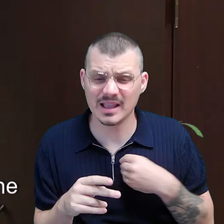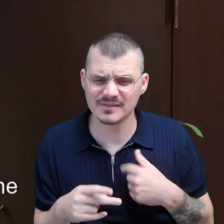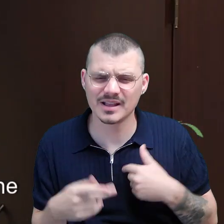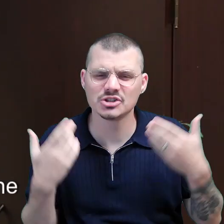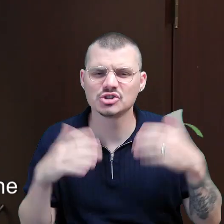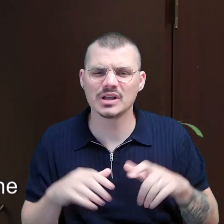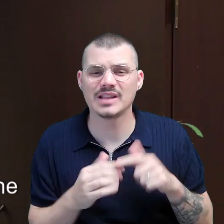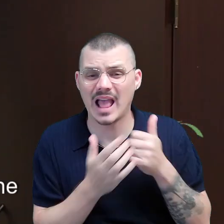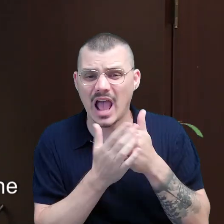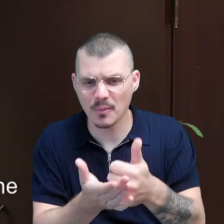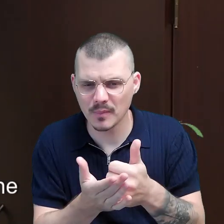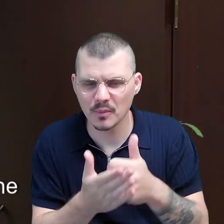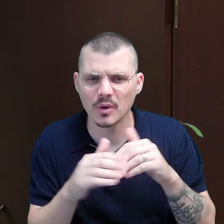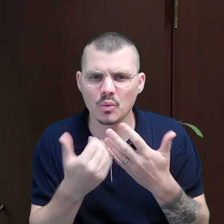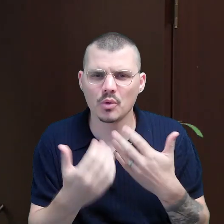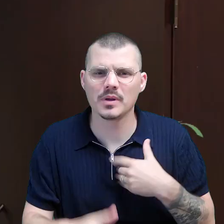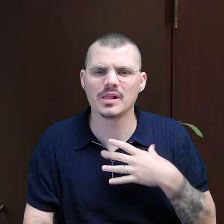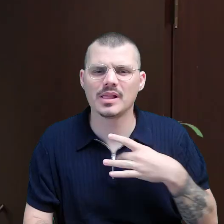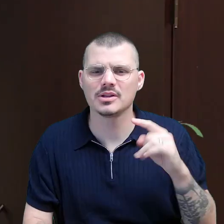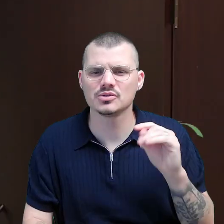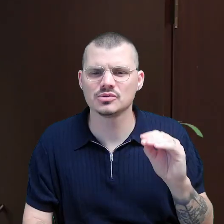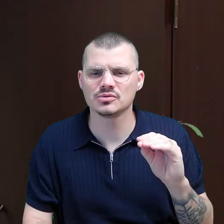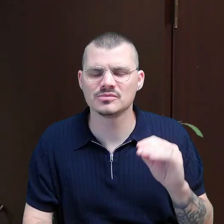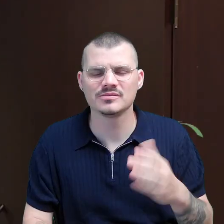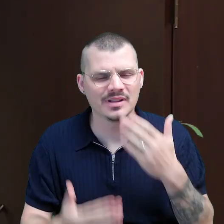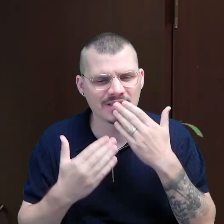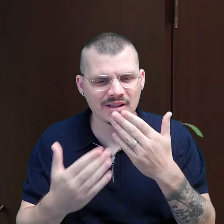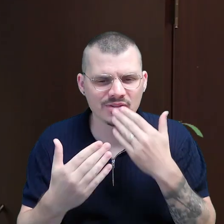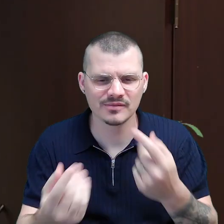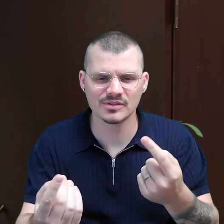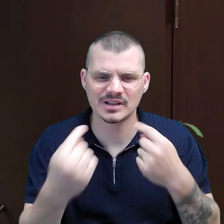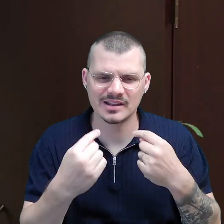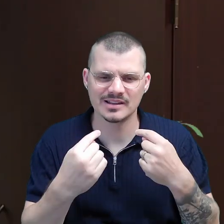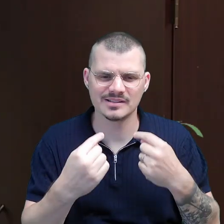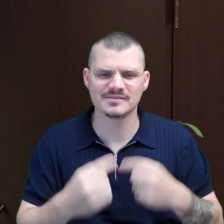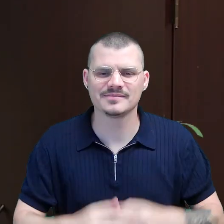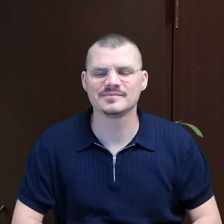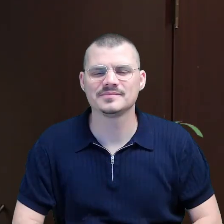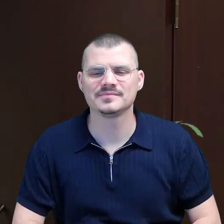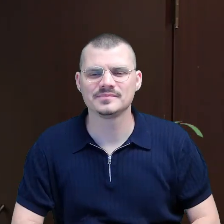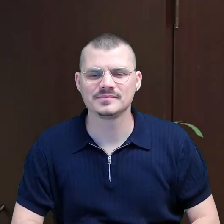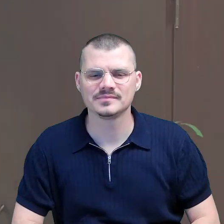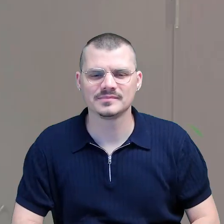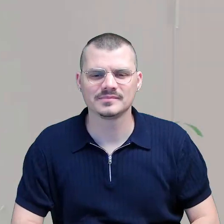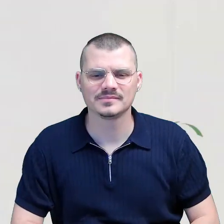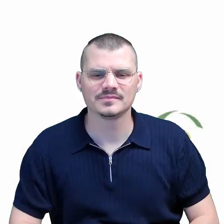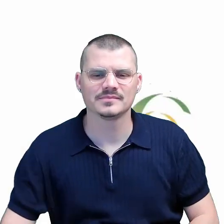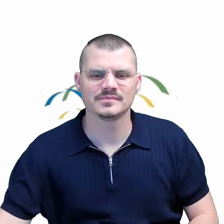and give us a chance to help them in the way we'd like to. Thank you so much for attending.